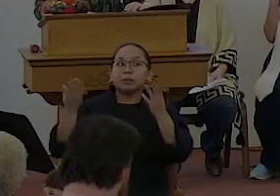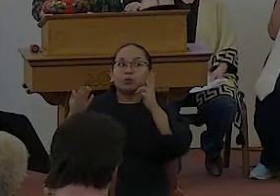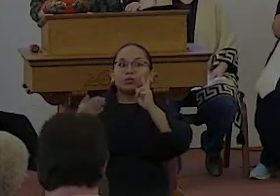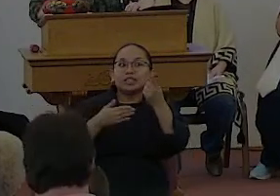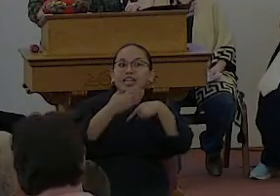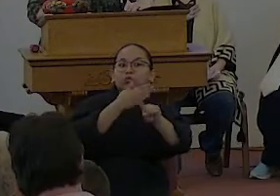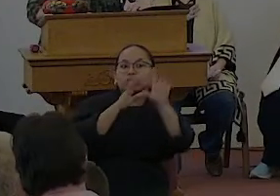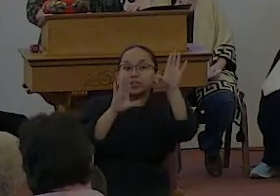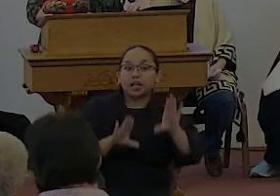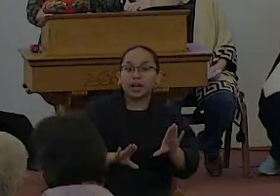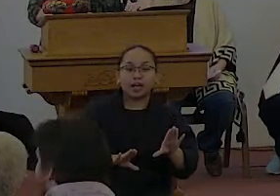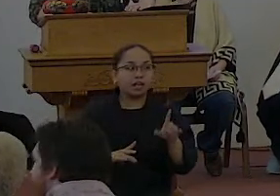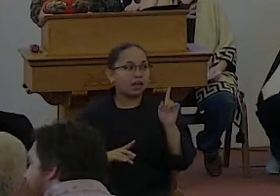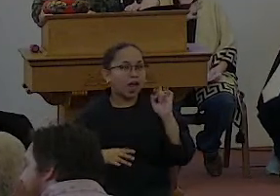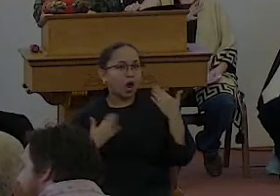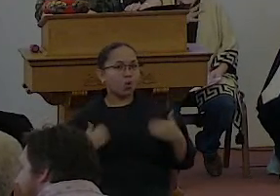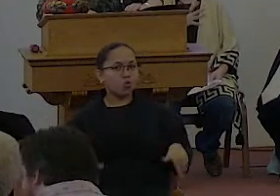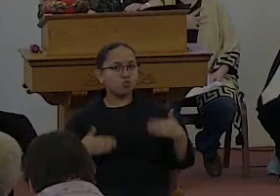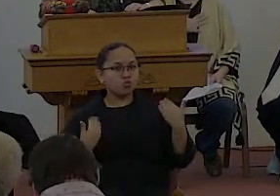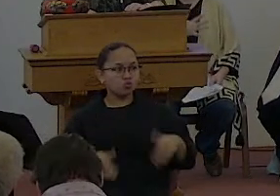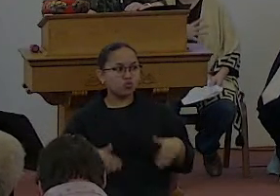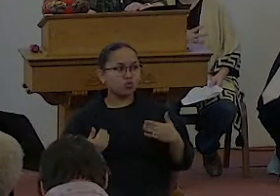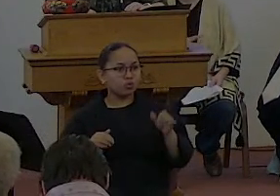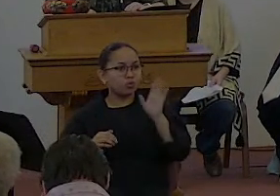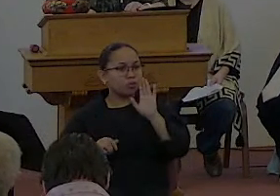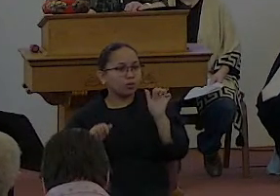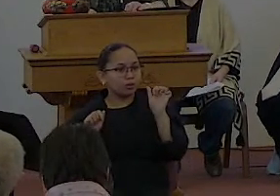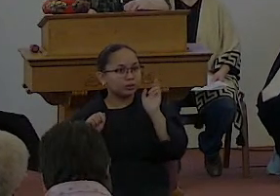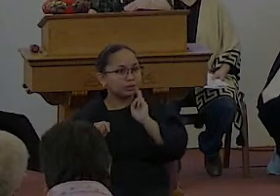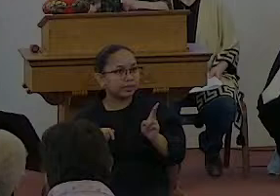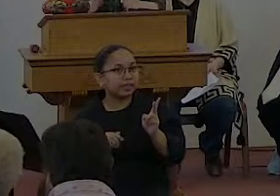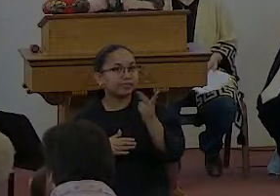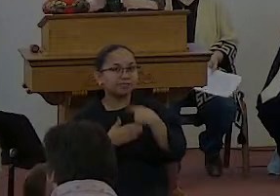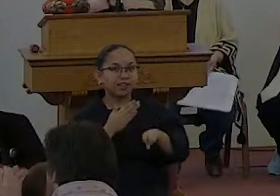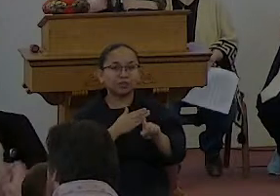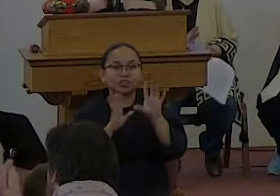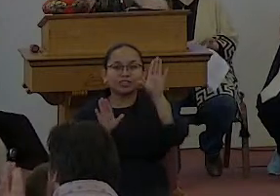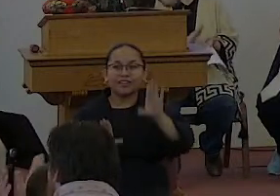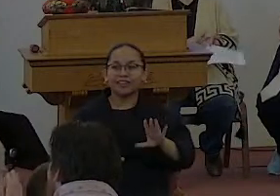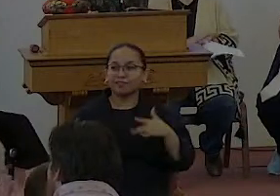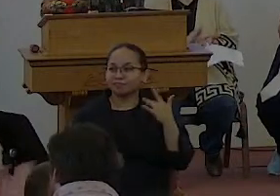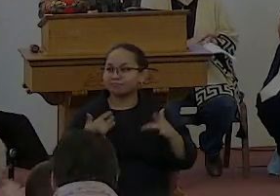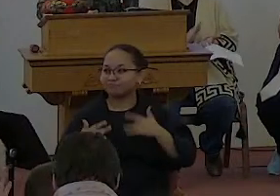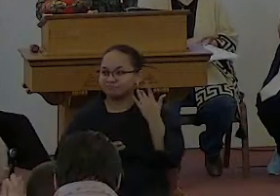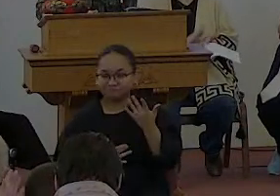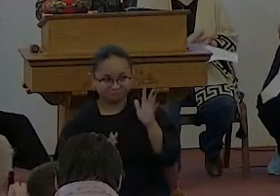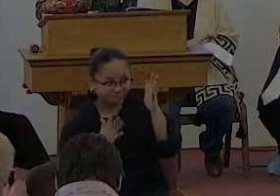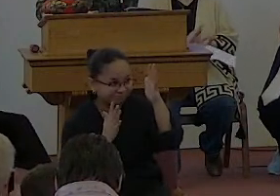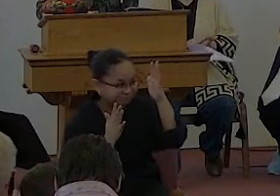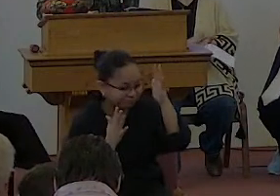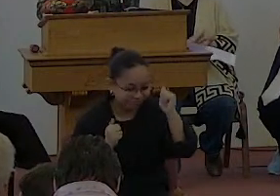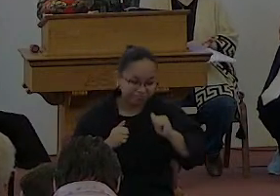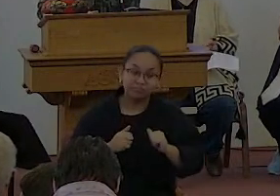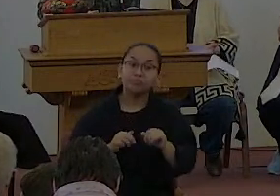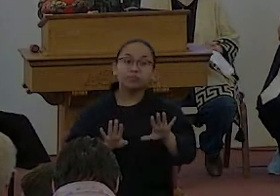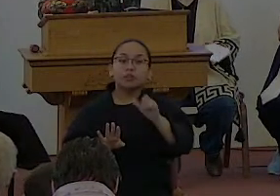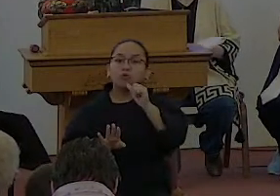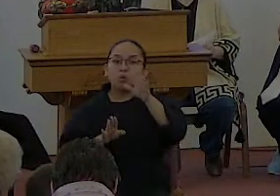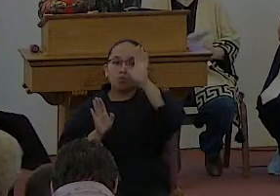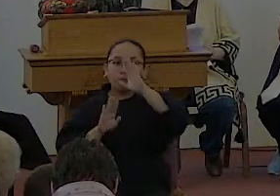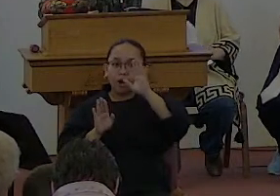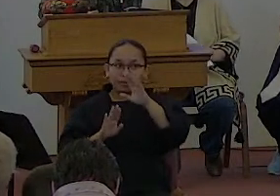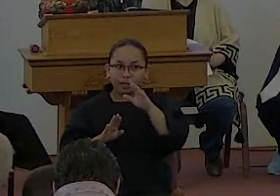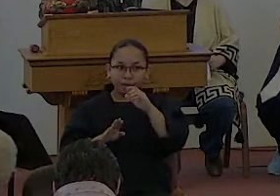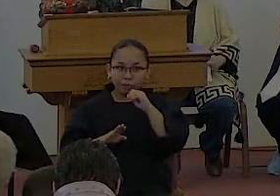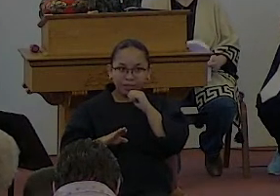word. Maybe even next Sunday. Very exciting. So, don't worry, we haven't been broken